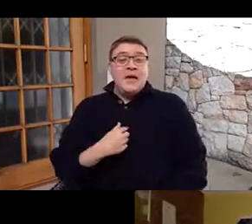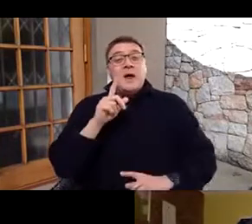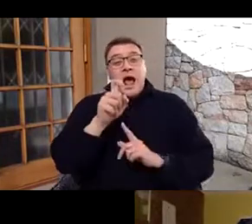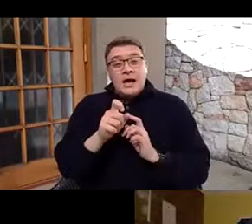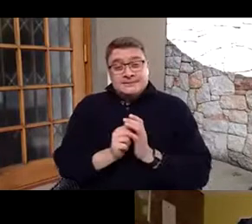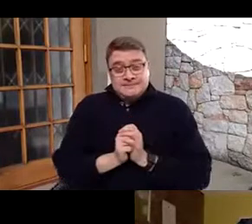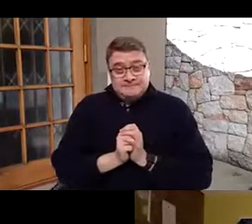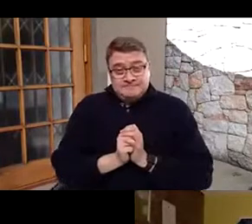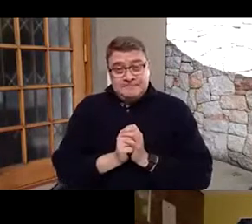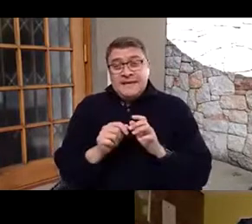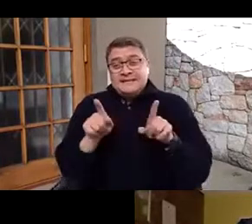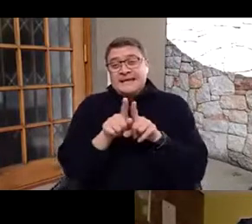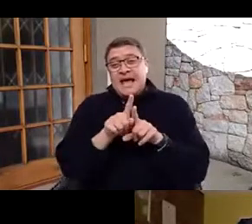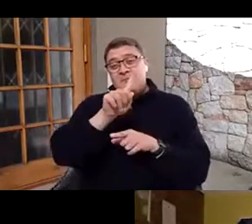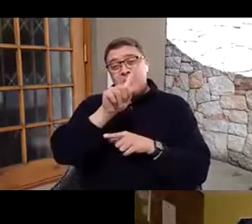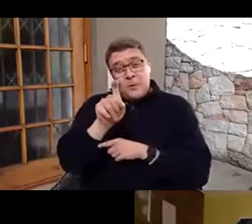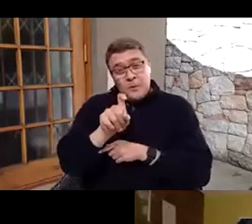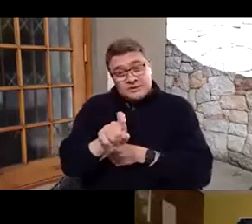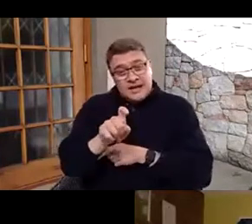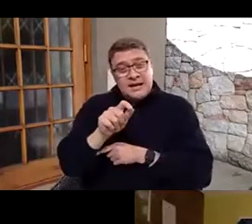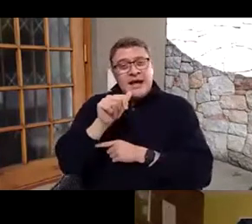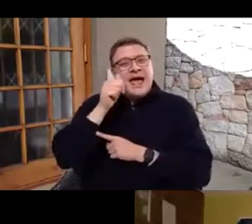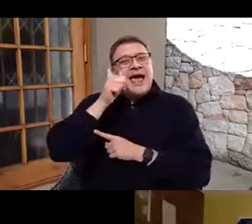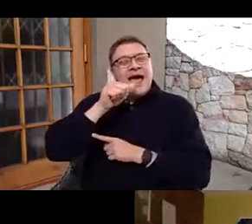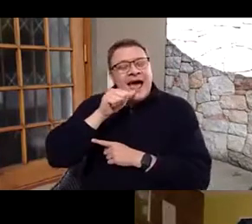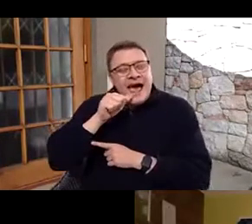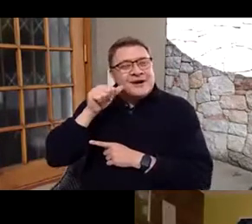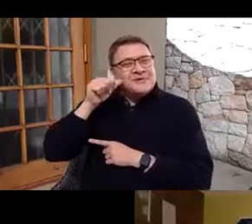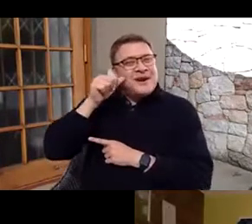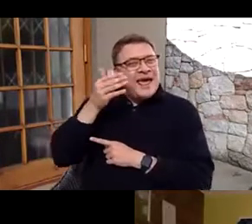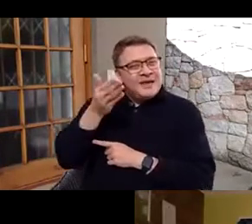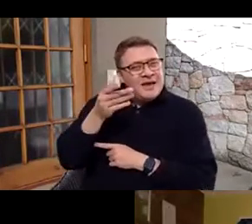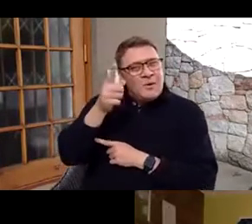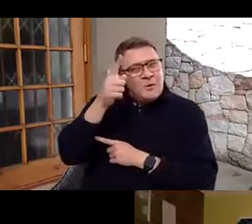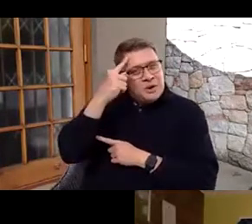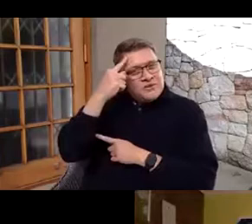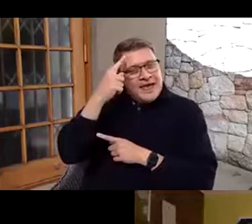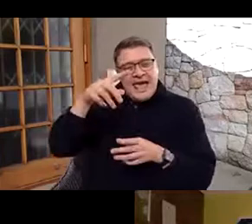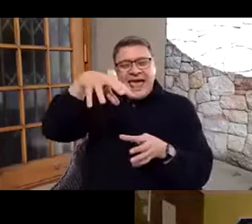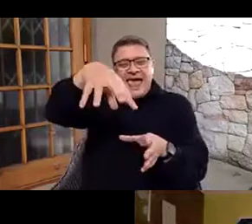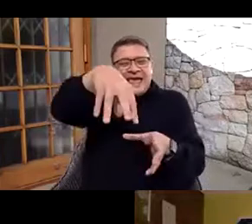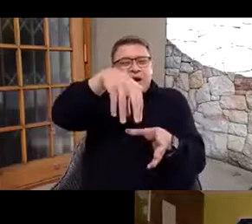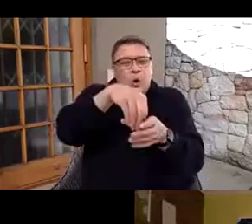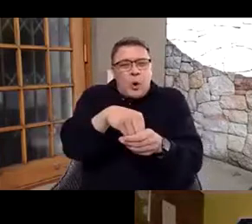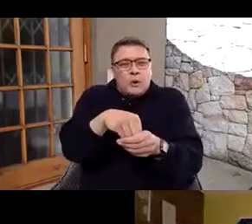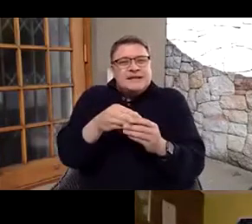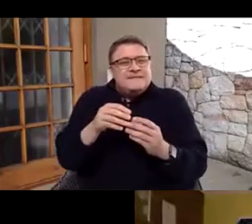to Anne-Renee. What is the importance of creating inclusive environments using accessibility?